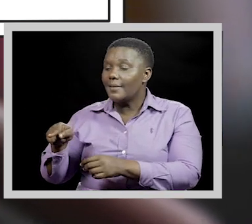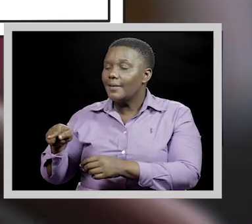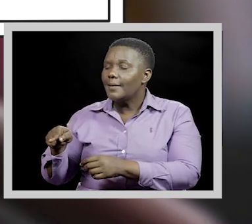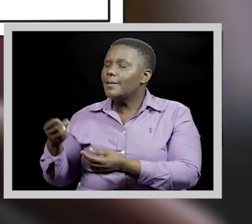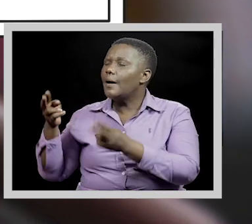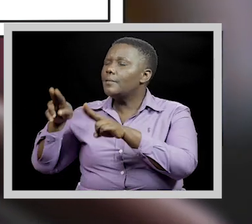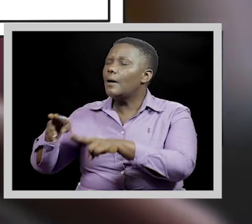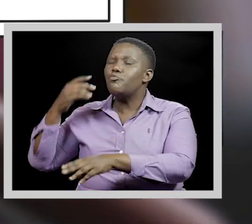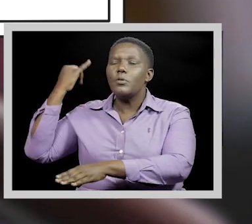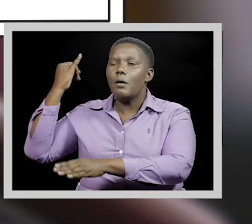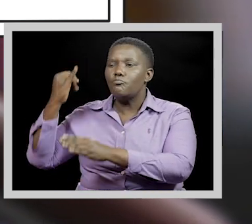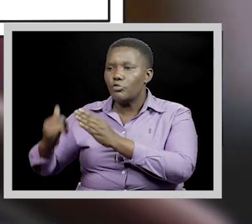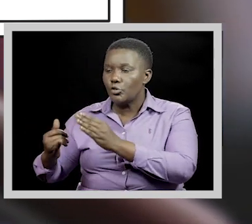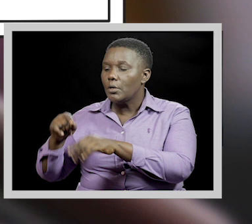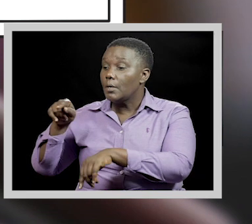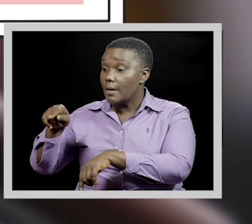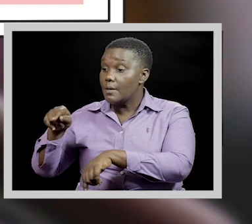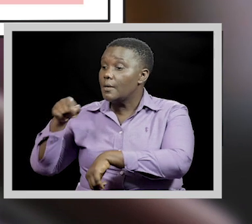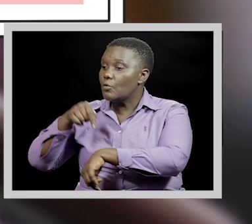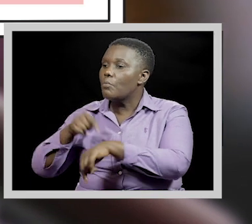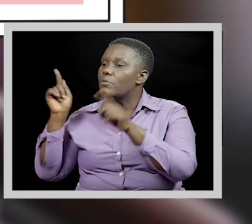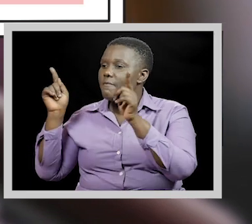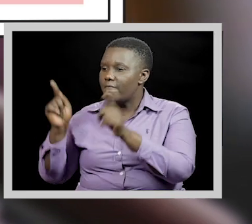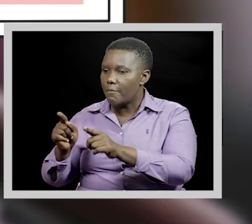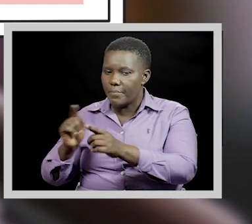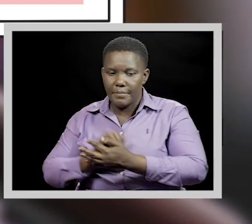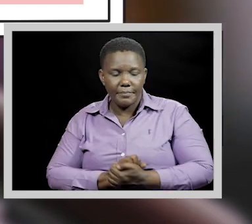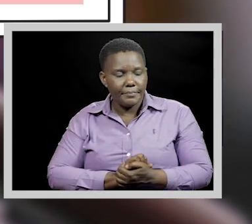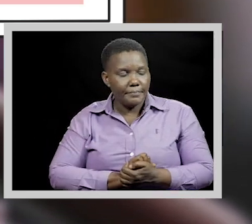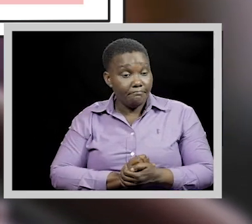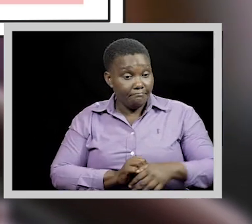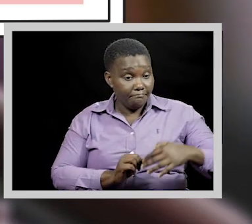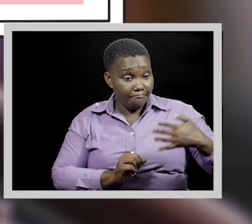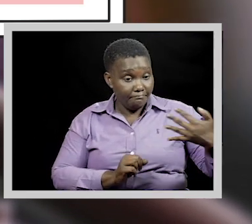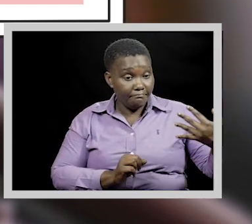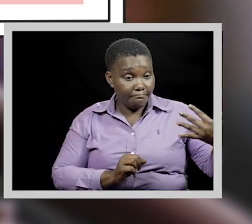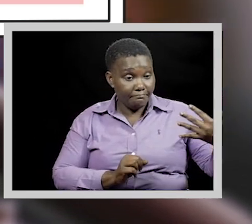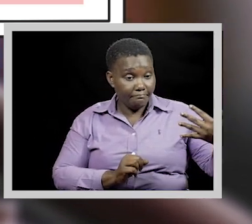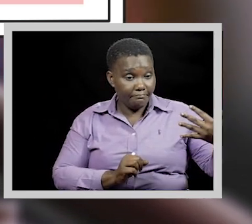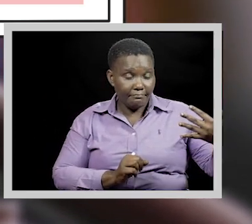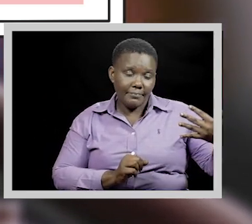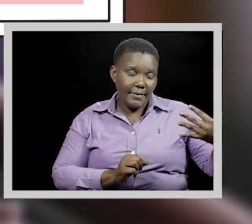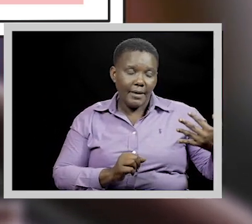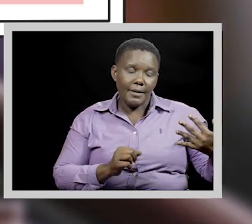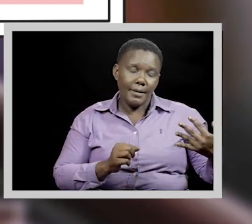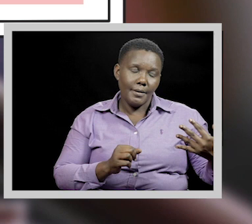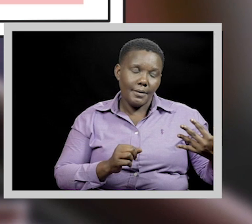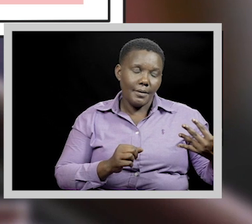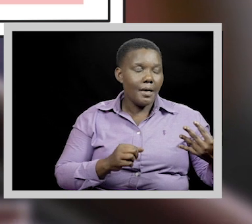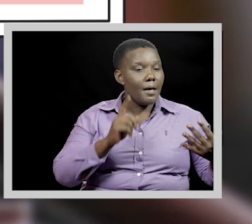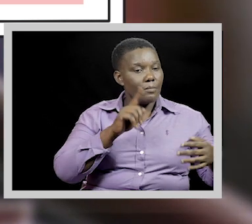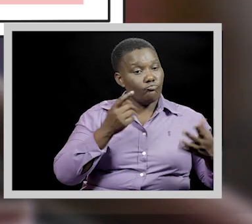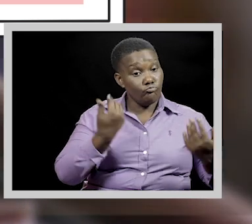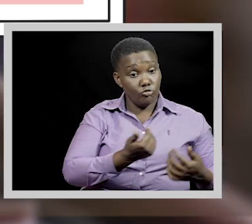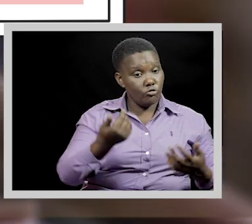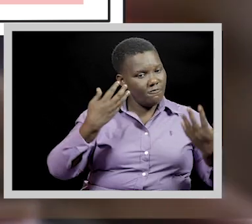shortest appropriate period of time. And E. Whether a discharge or non-custodial sentence